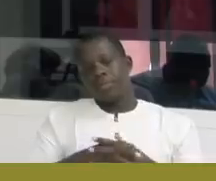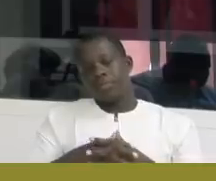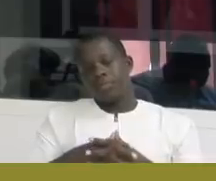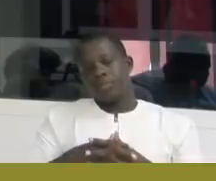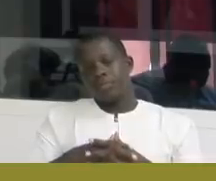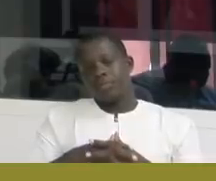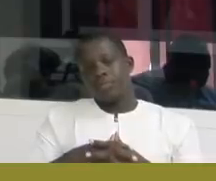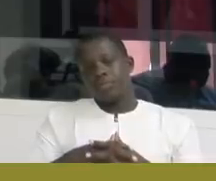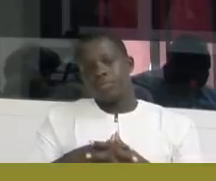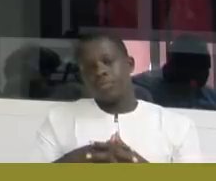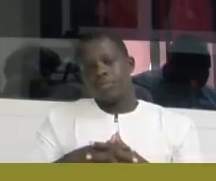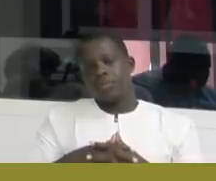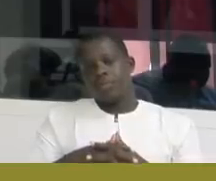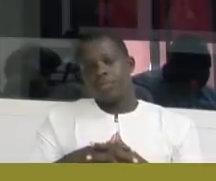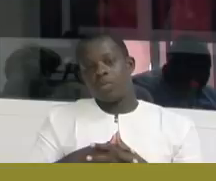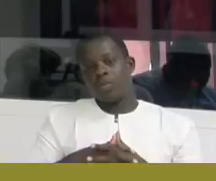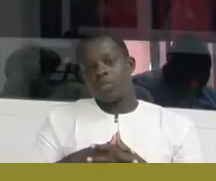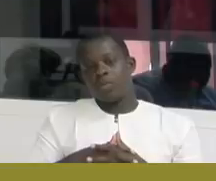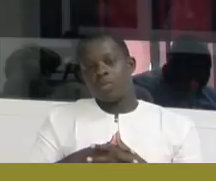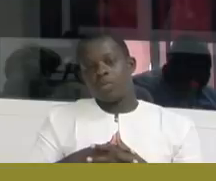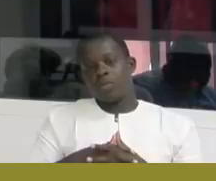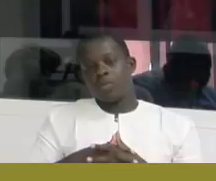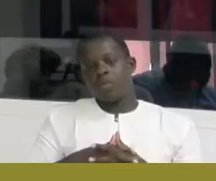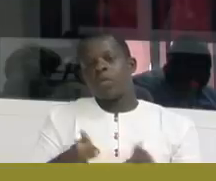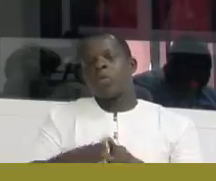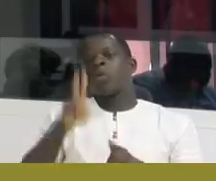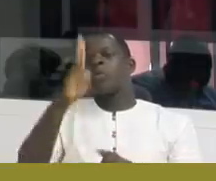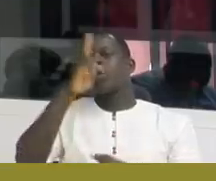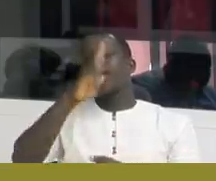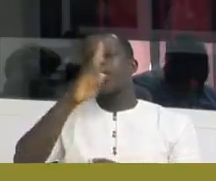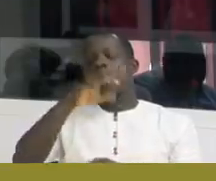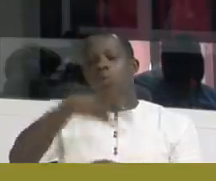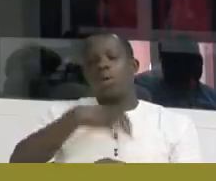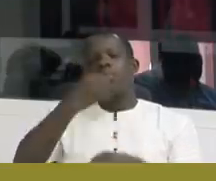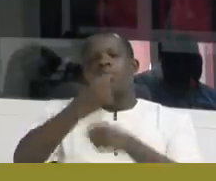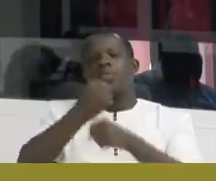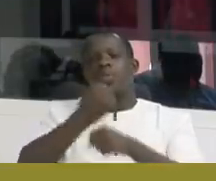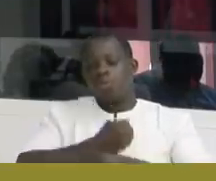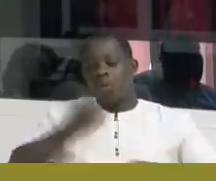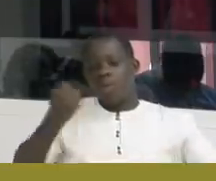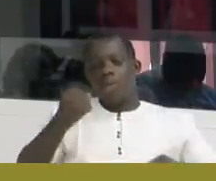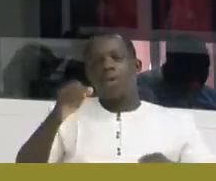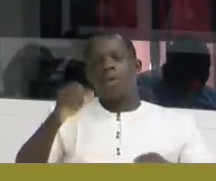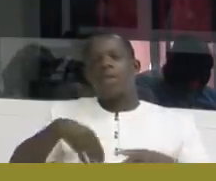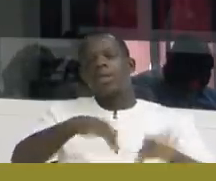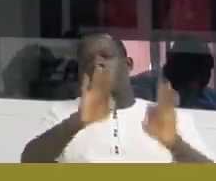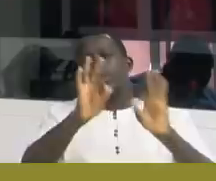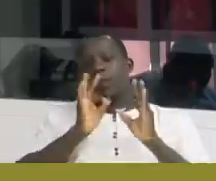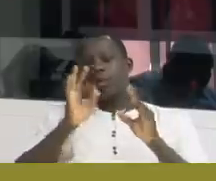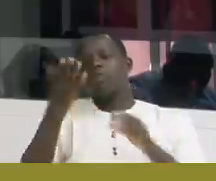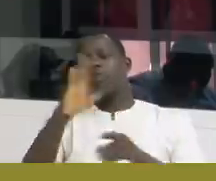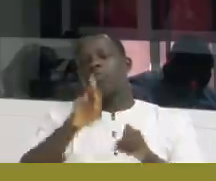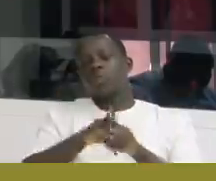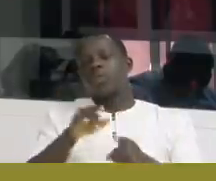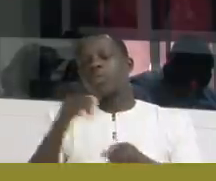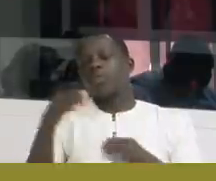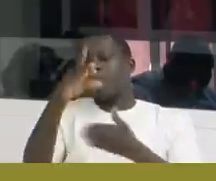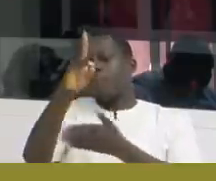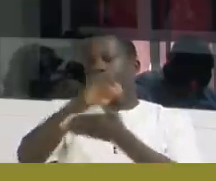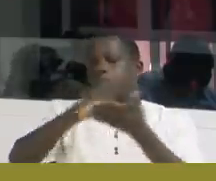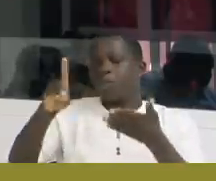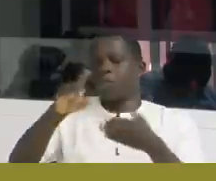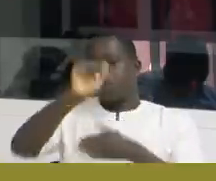the effort to strip him of those weapons all formed part of the conspiracy